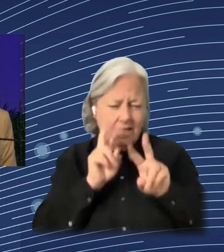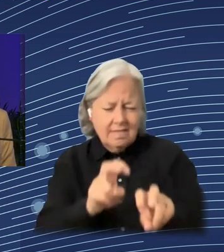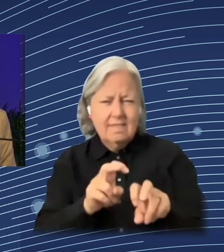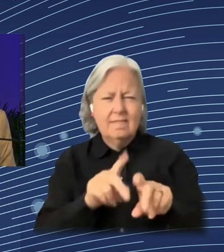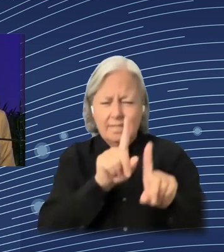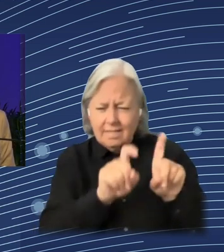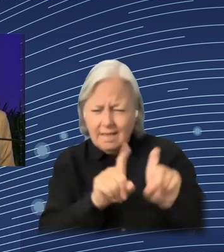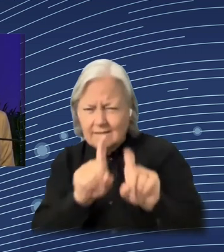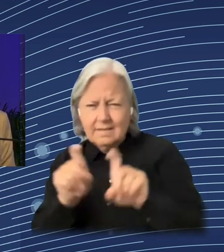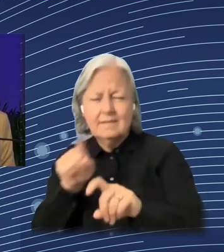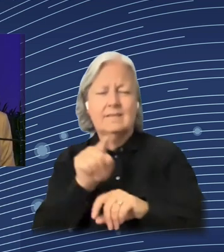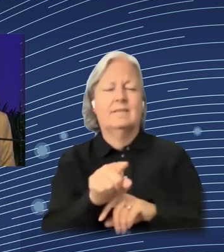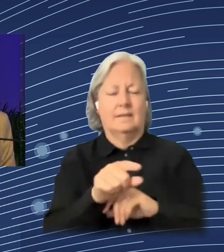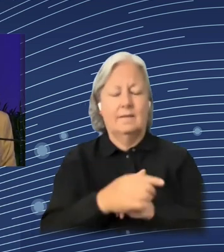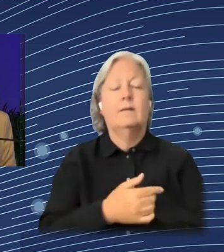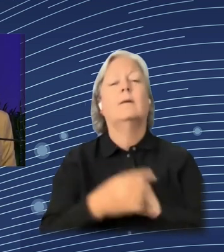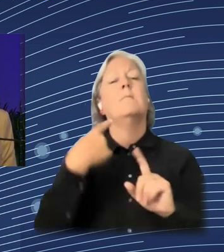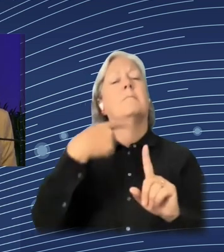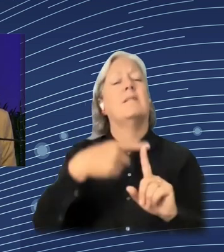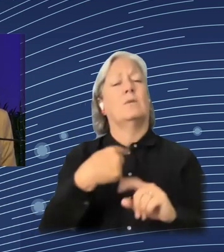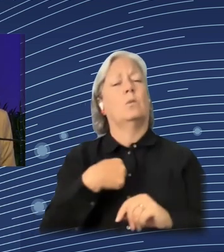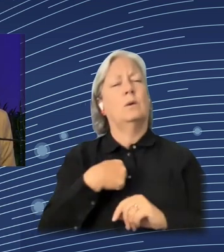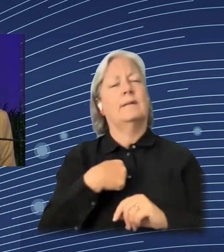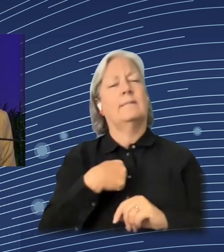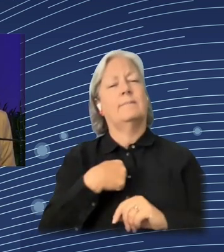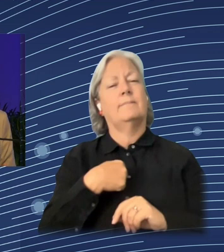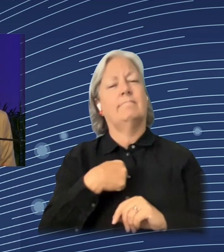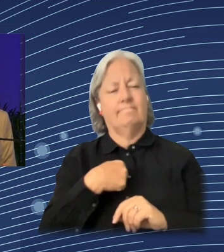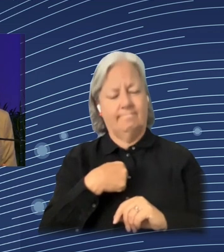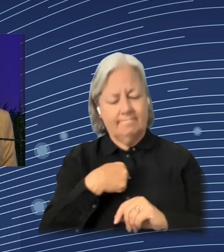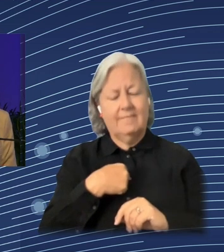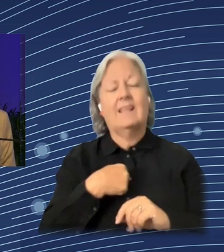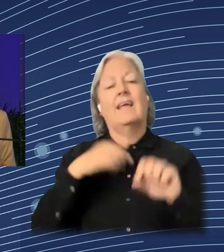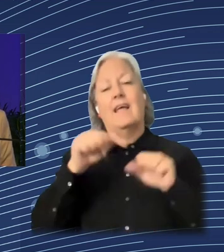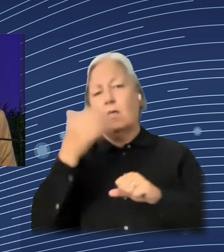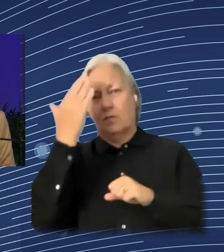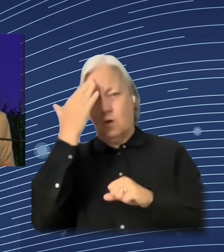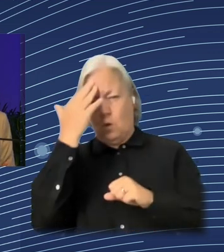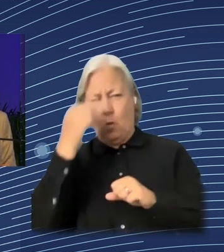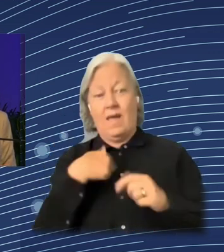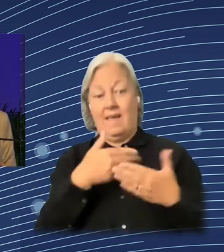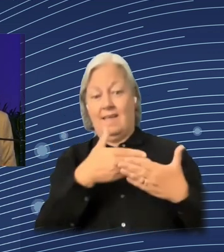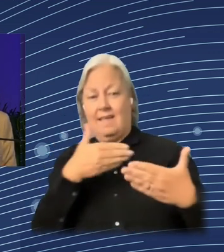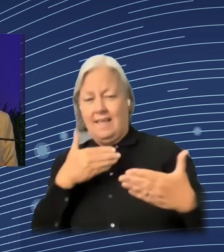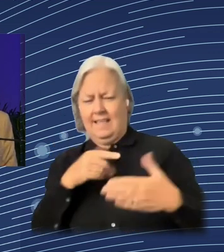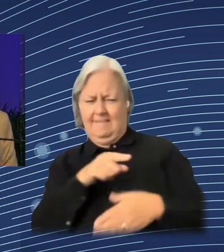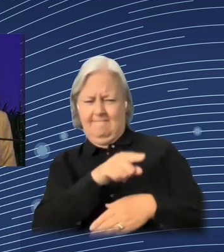we expect to be able to predict frauds in a few